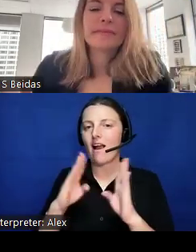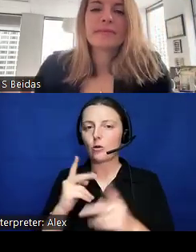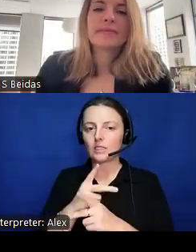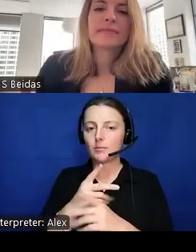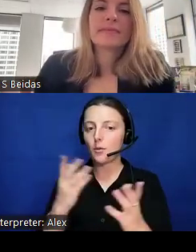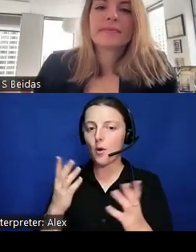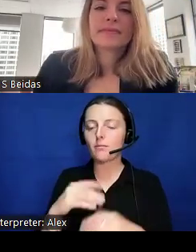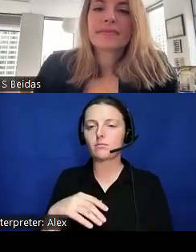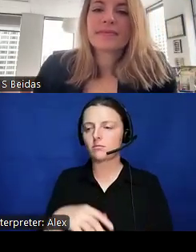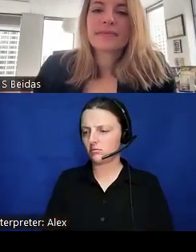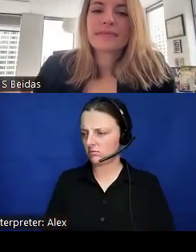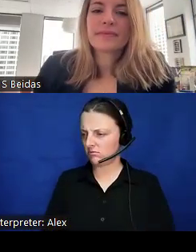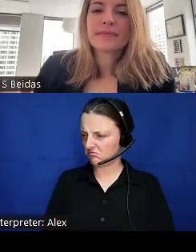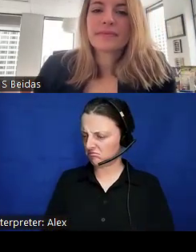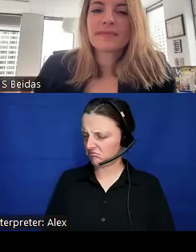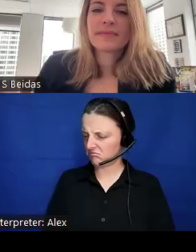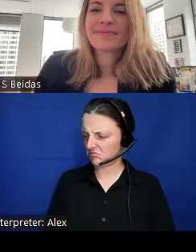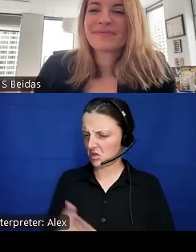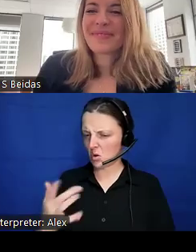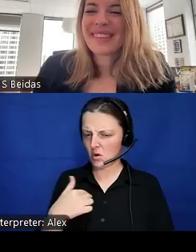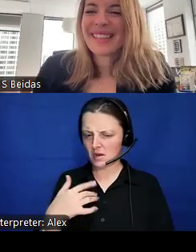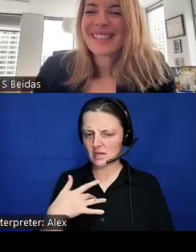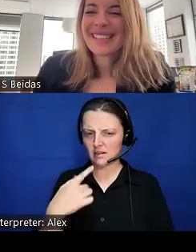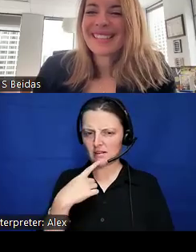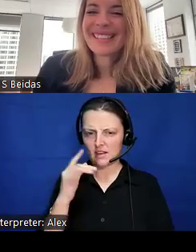is, what do I usually say is the second thing of housekeeping?